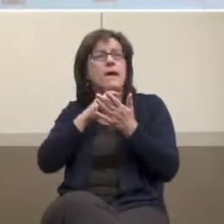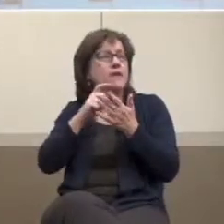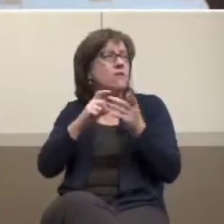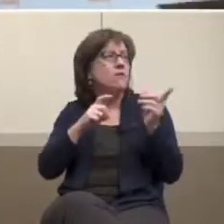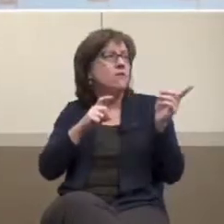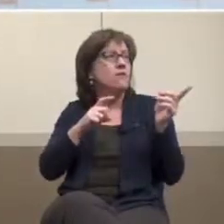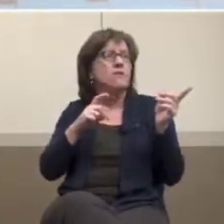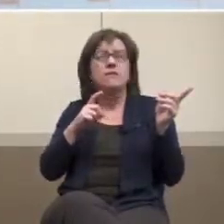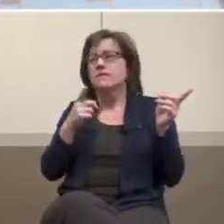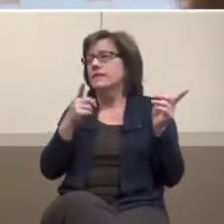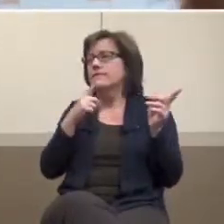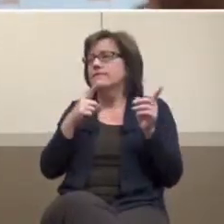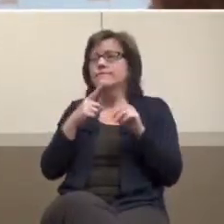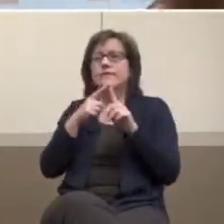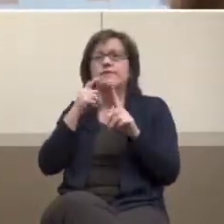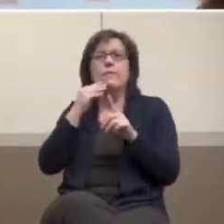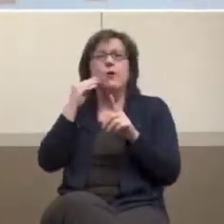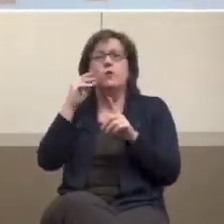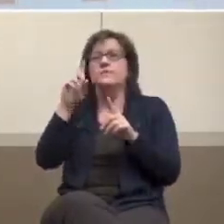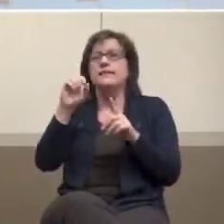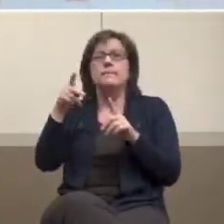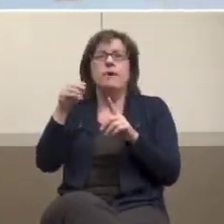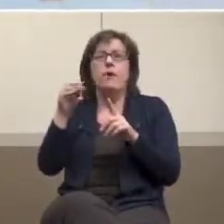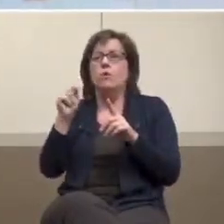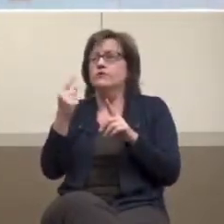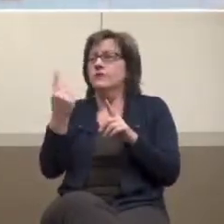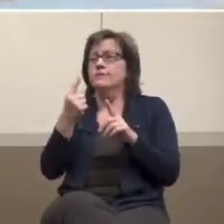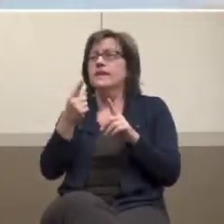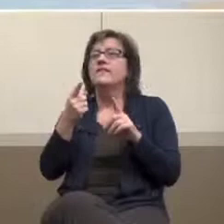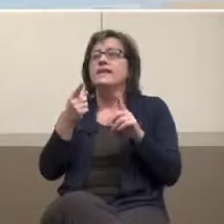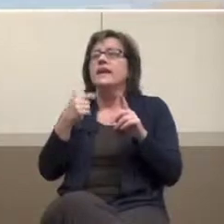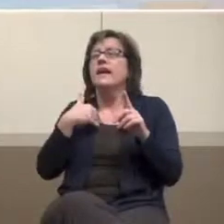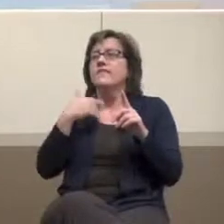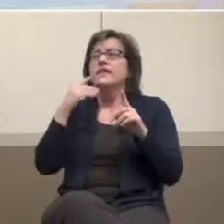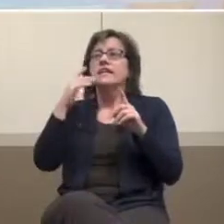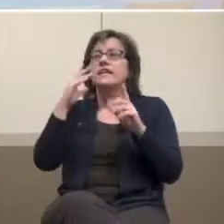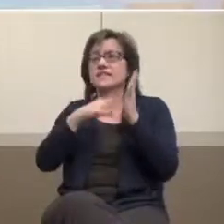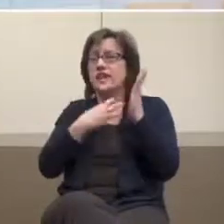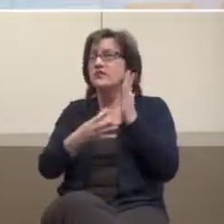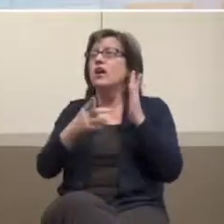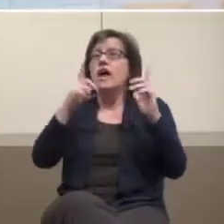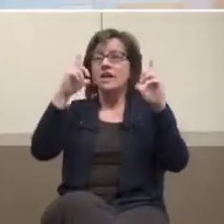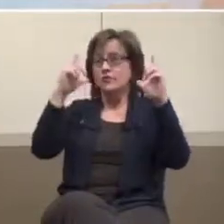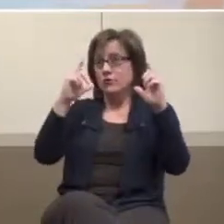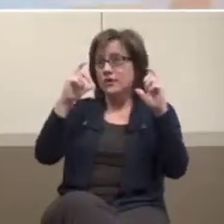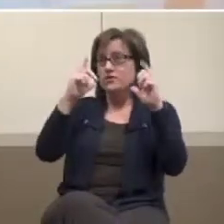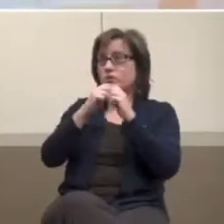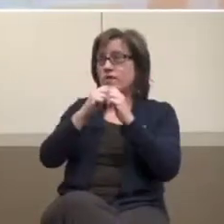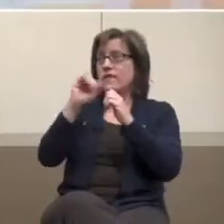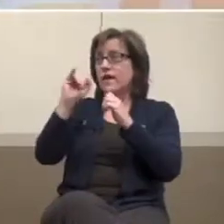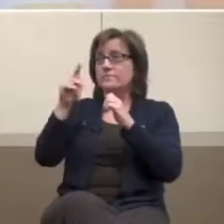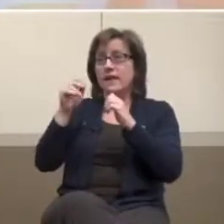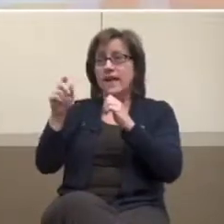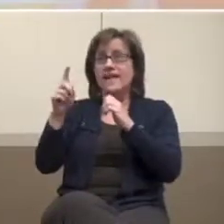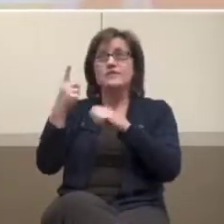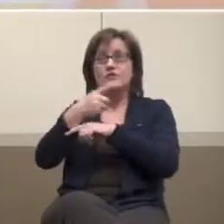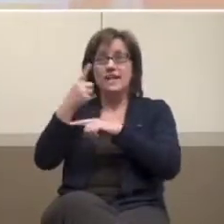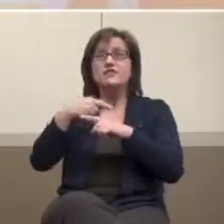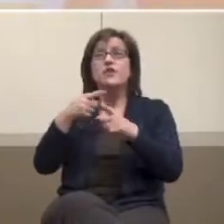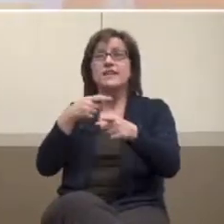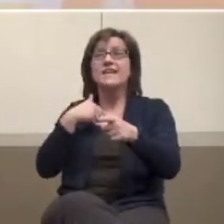Depot or something. And then I have his schedule. I took a picture with the iPad today so that he could have it on the iPad.